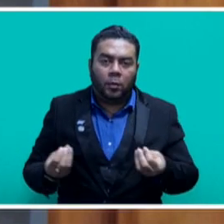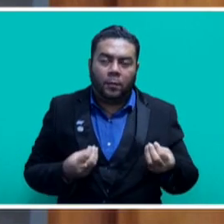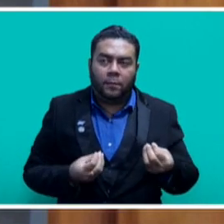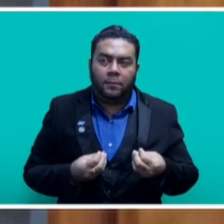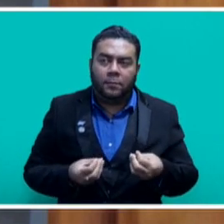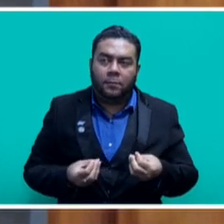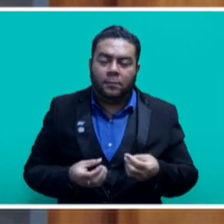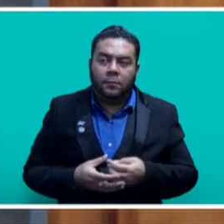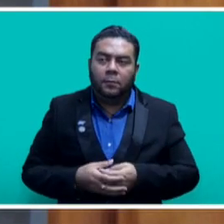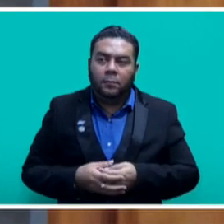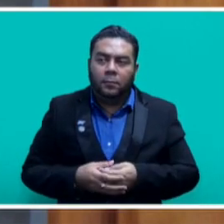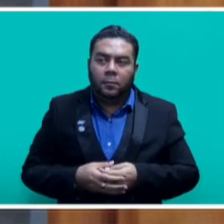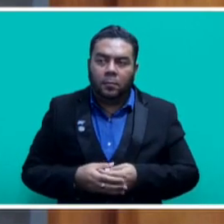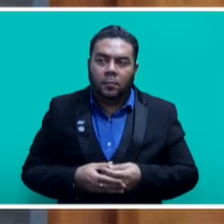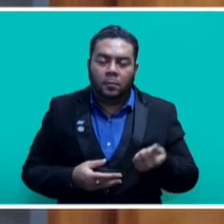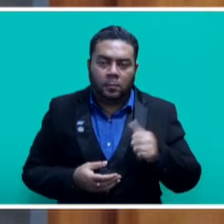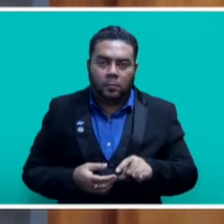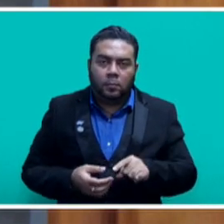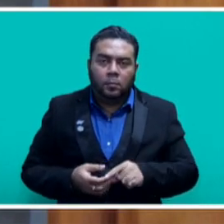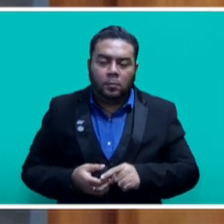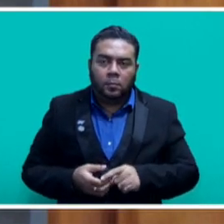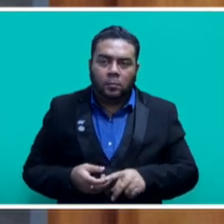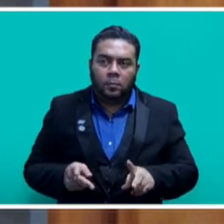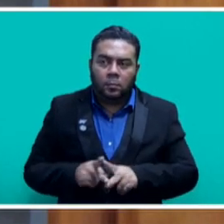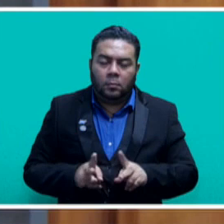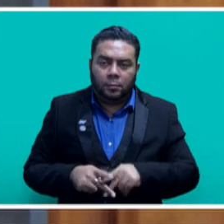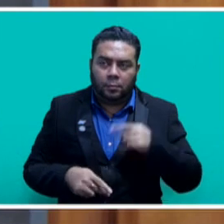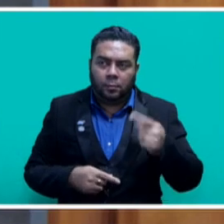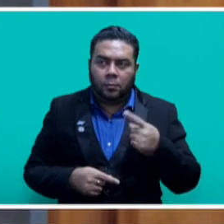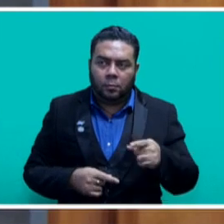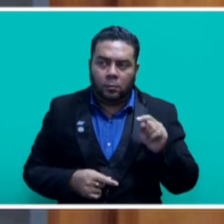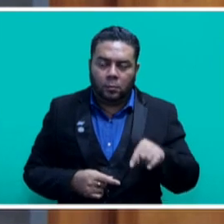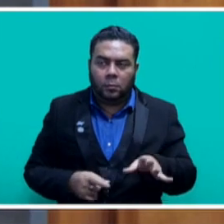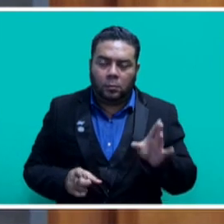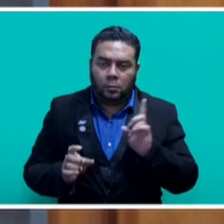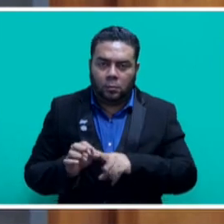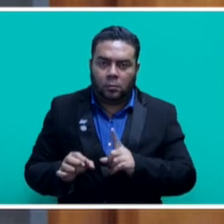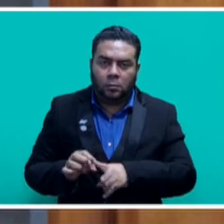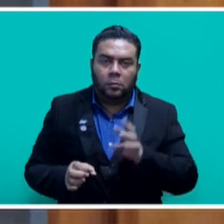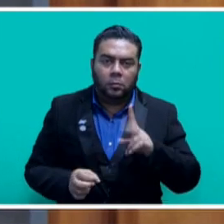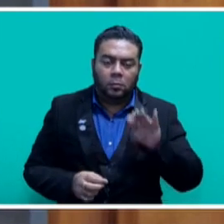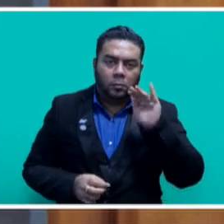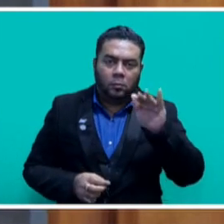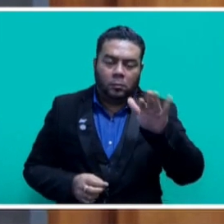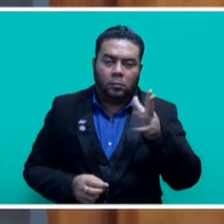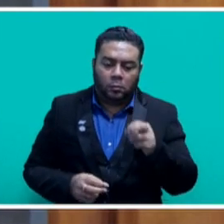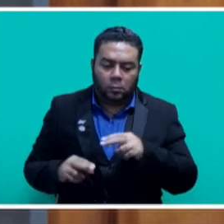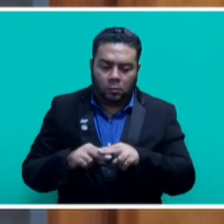well-rounded individual, and chaplaincy contribute to this goal for the future of